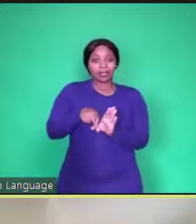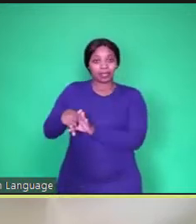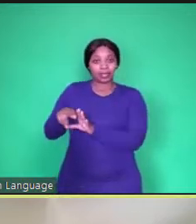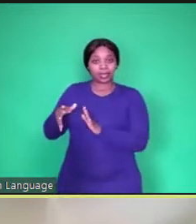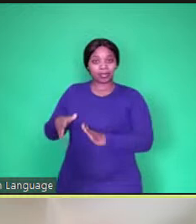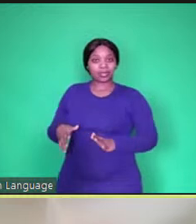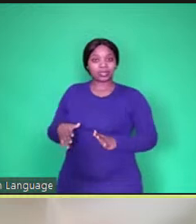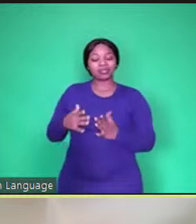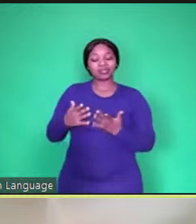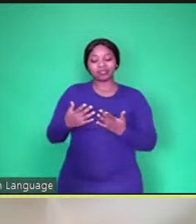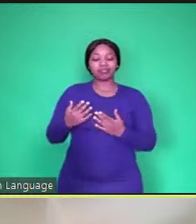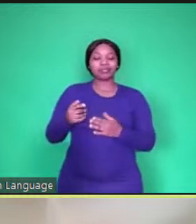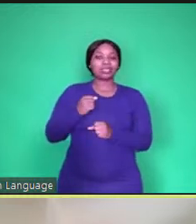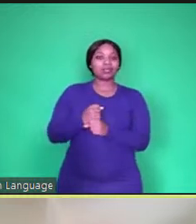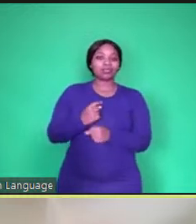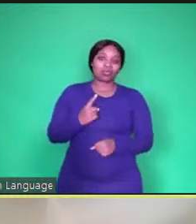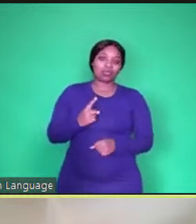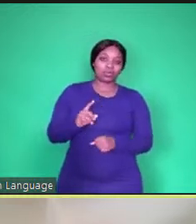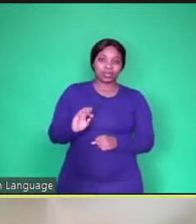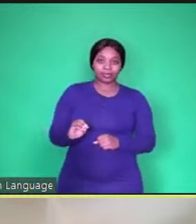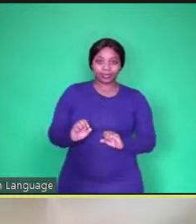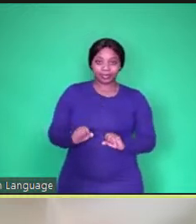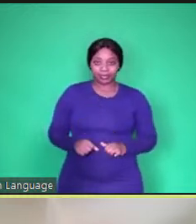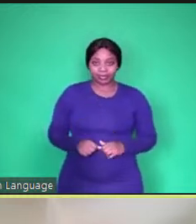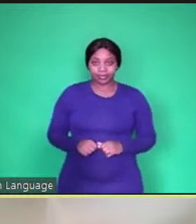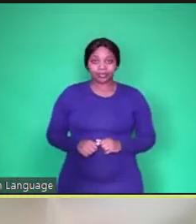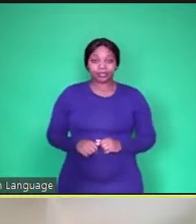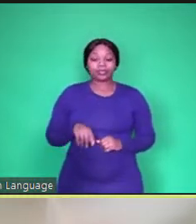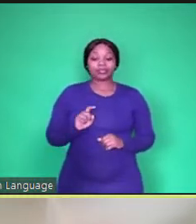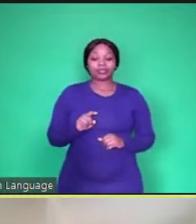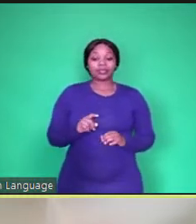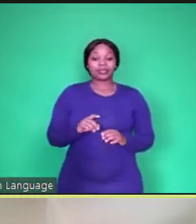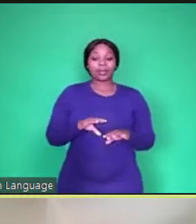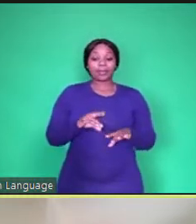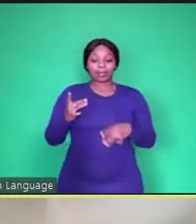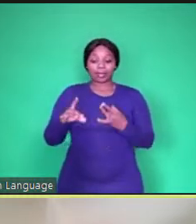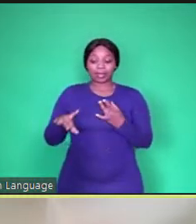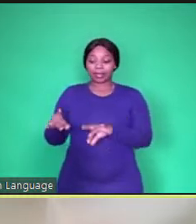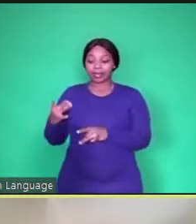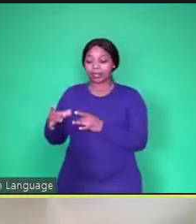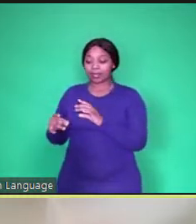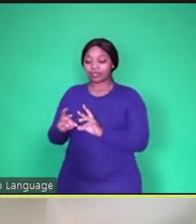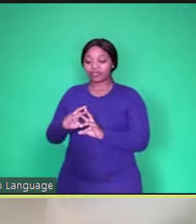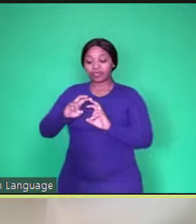beyond. So these are some of the findings from our study.